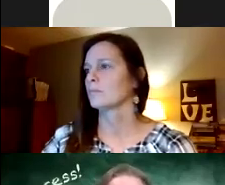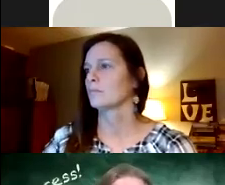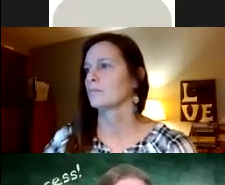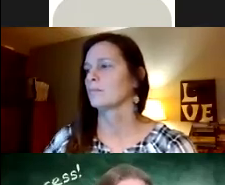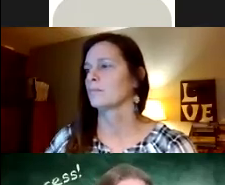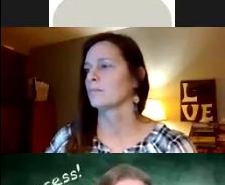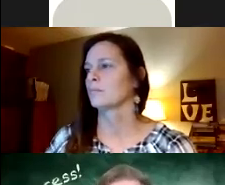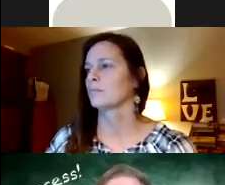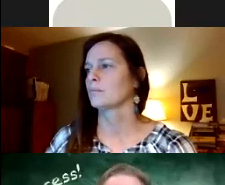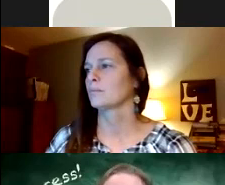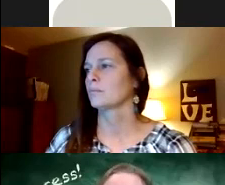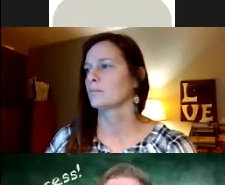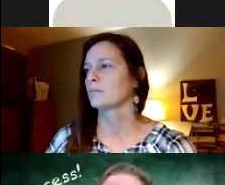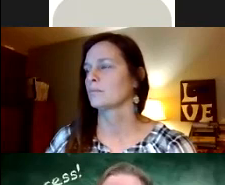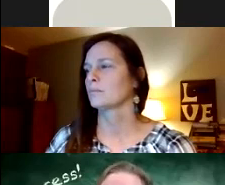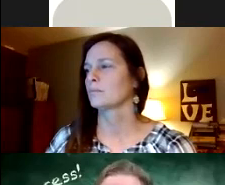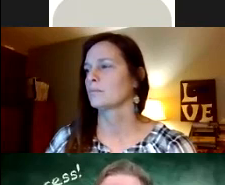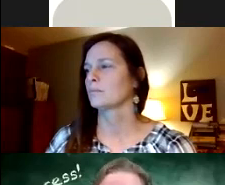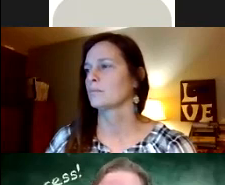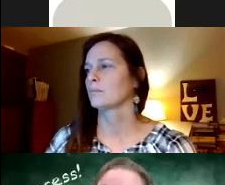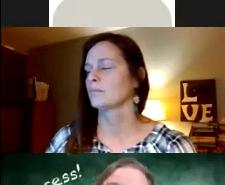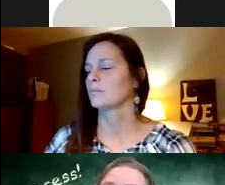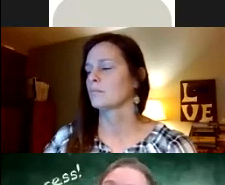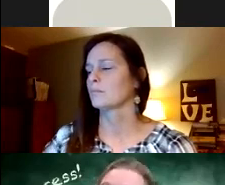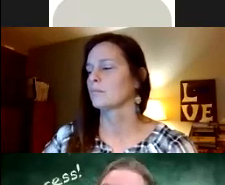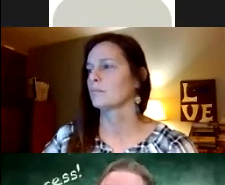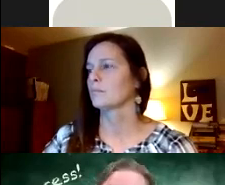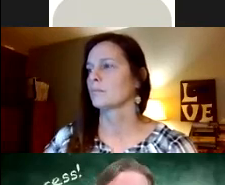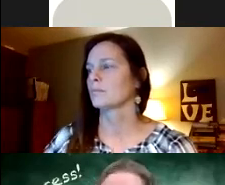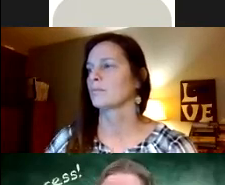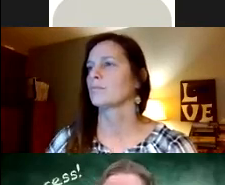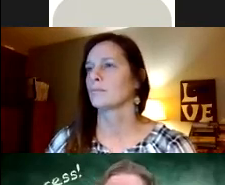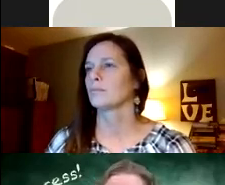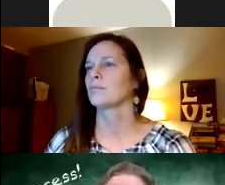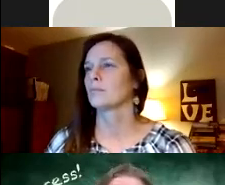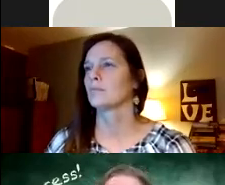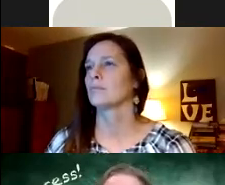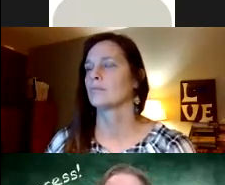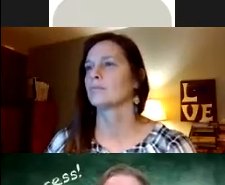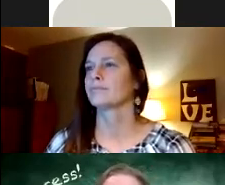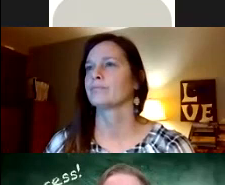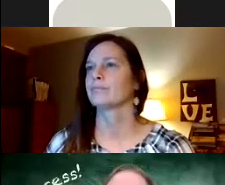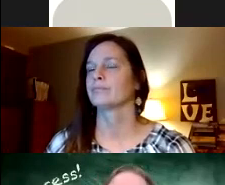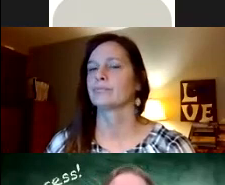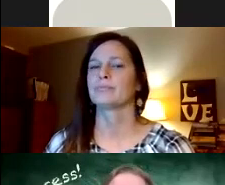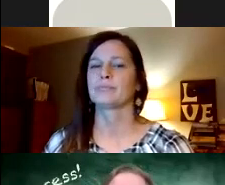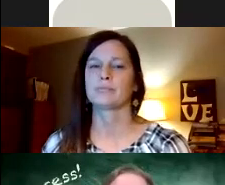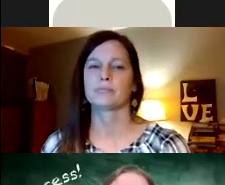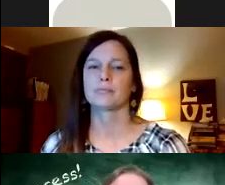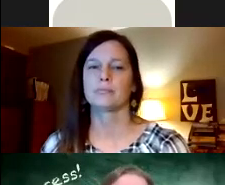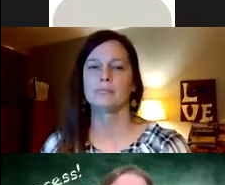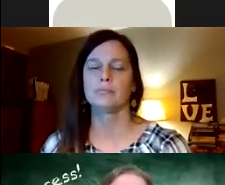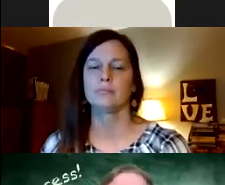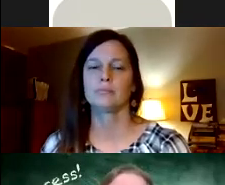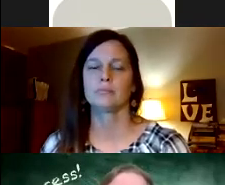You may receive an offer of aid, but that doesn't commit you to anything. Okay, so just knowing what you can get and what you